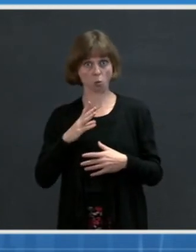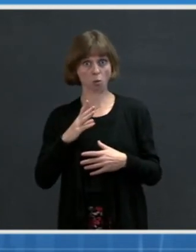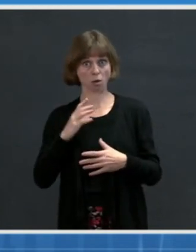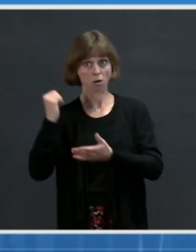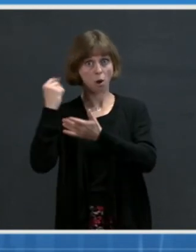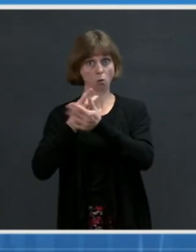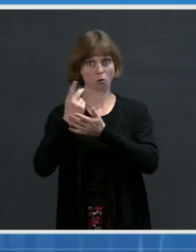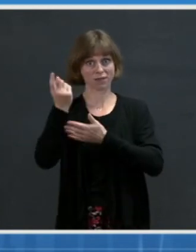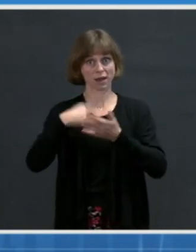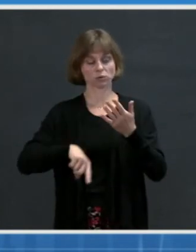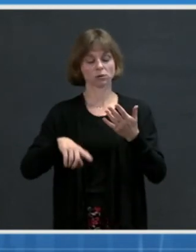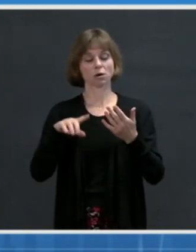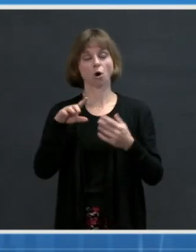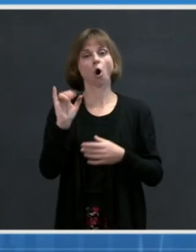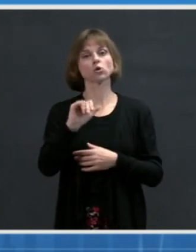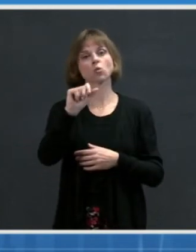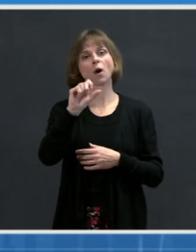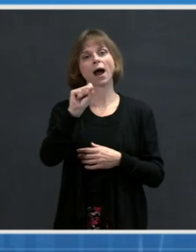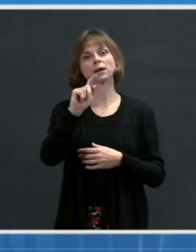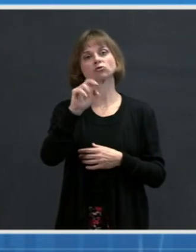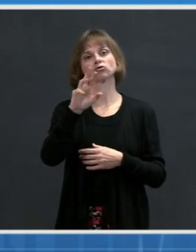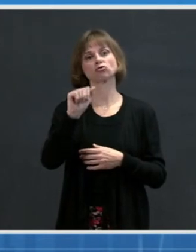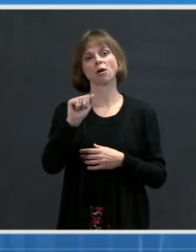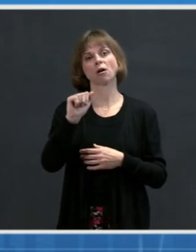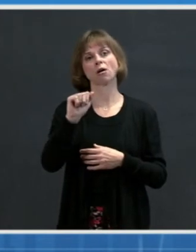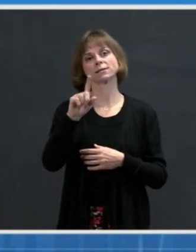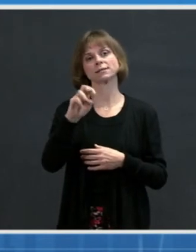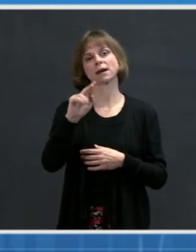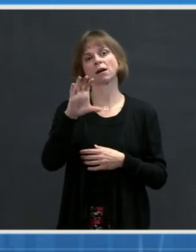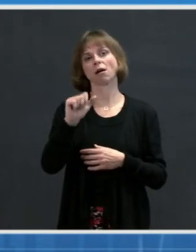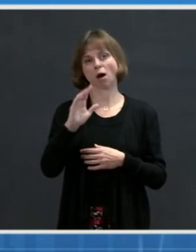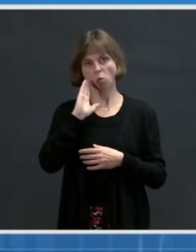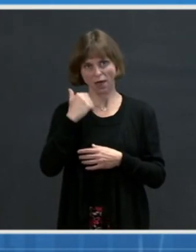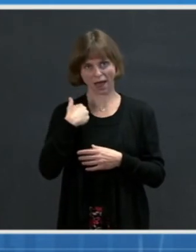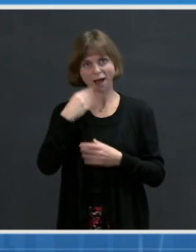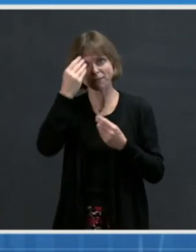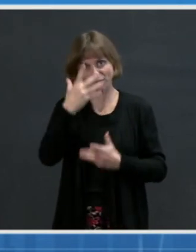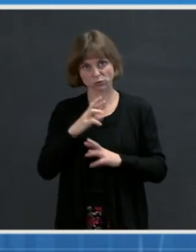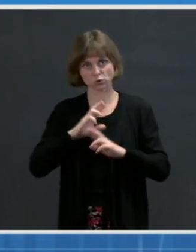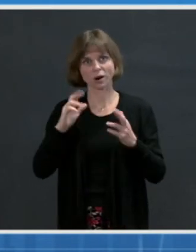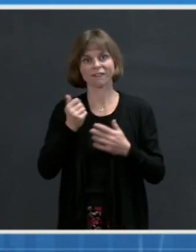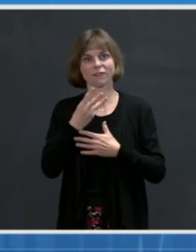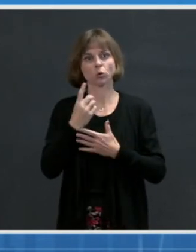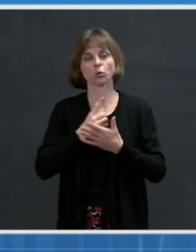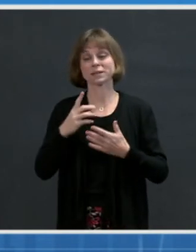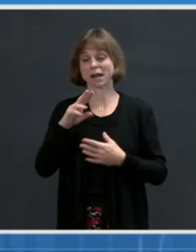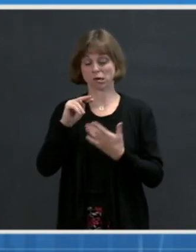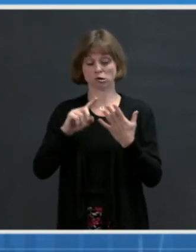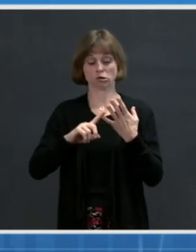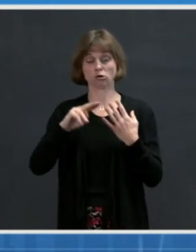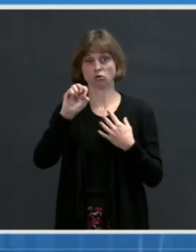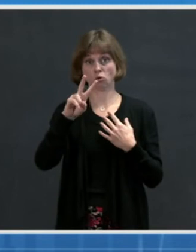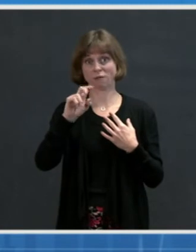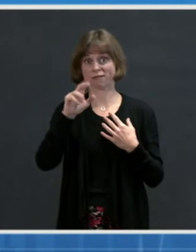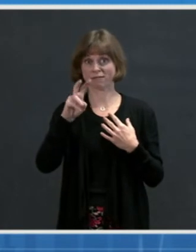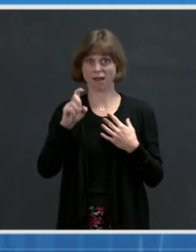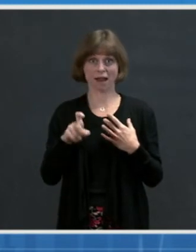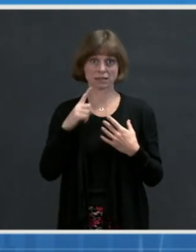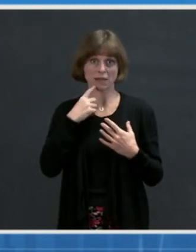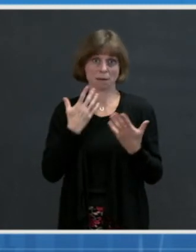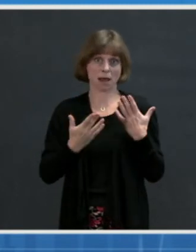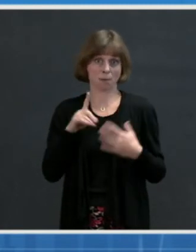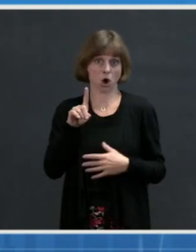know AstraZeneca will have U.S. phase 3 data in a few weeks. And Novavax has said Q2 it'll plan to file and could have 110